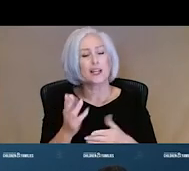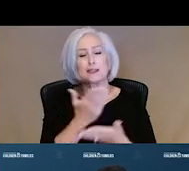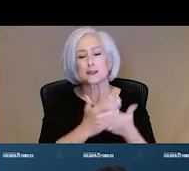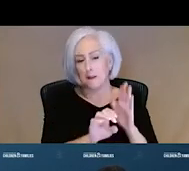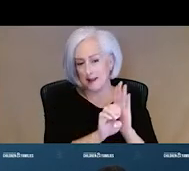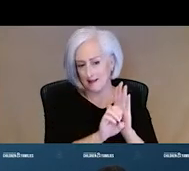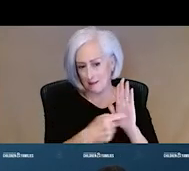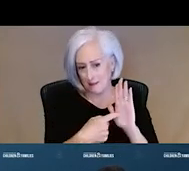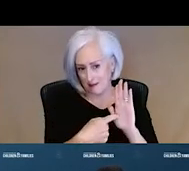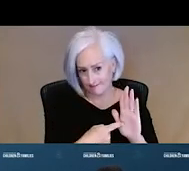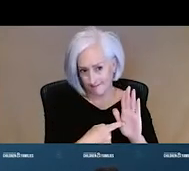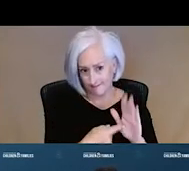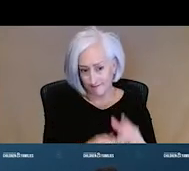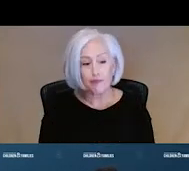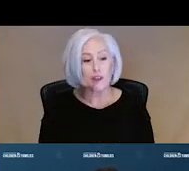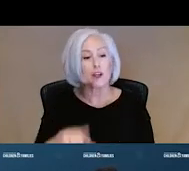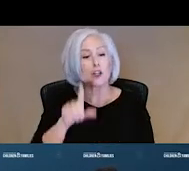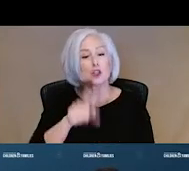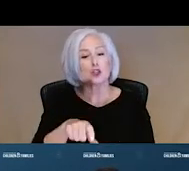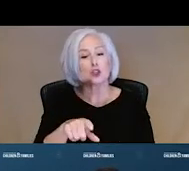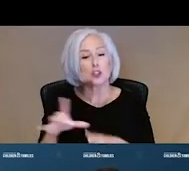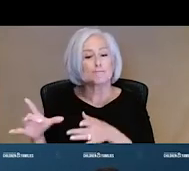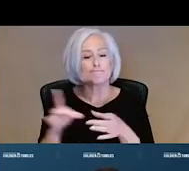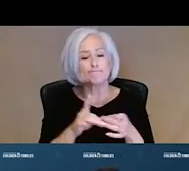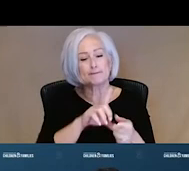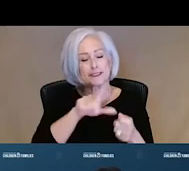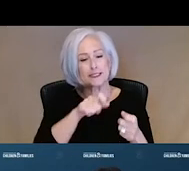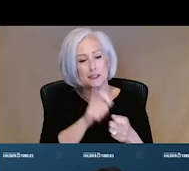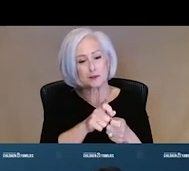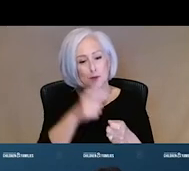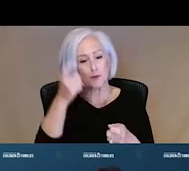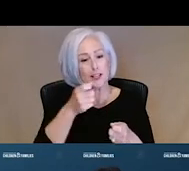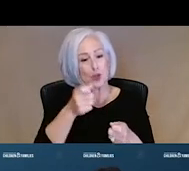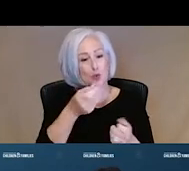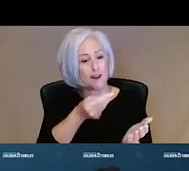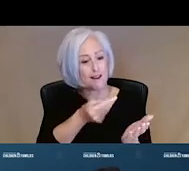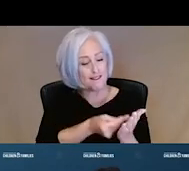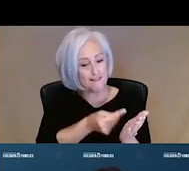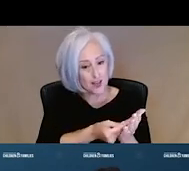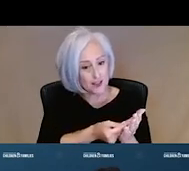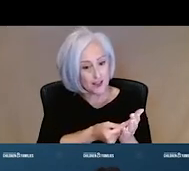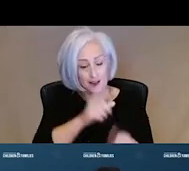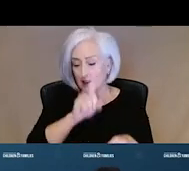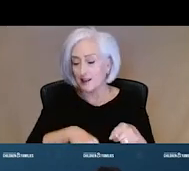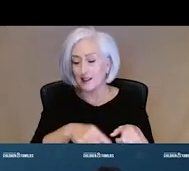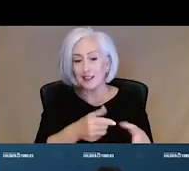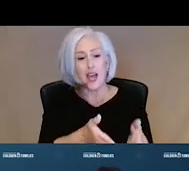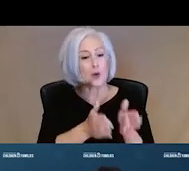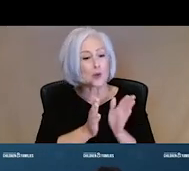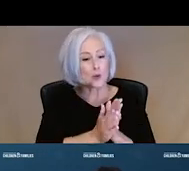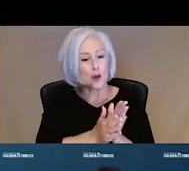should be specific to the grant funds. For example, an organization can't request reimbursement for time spent on